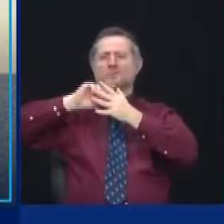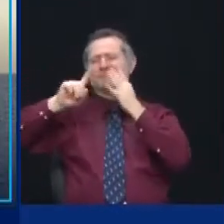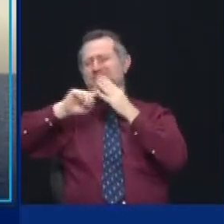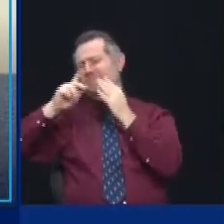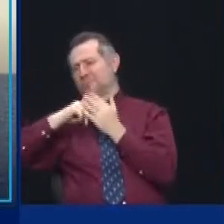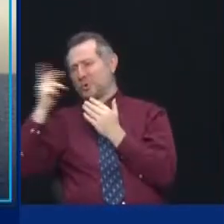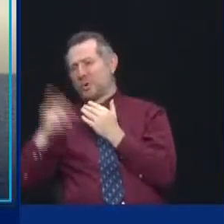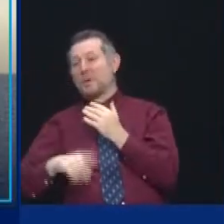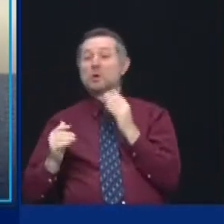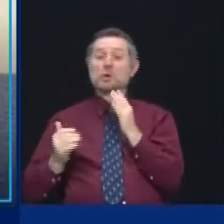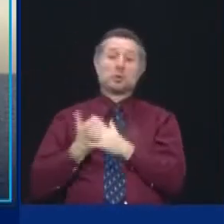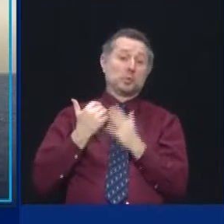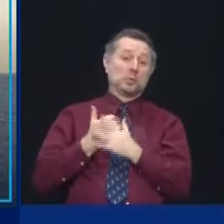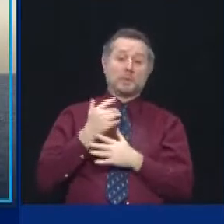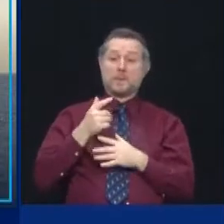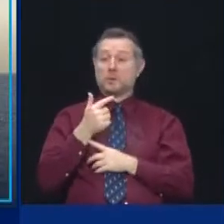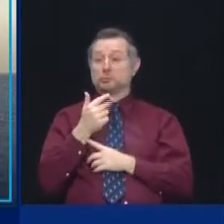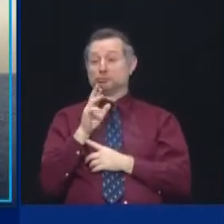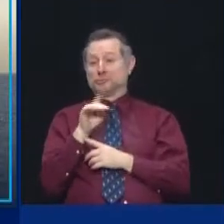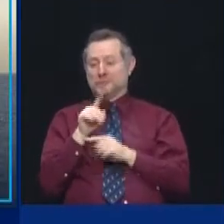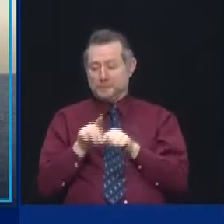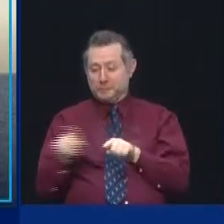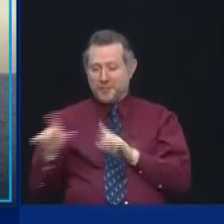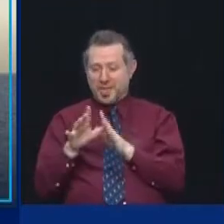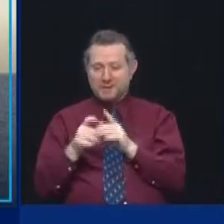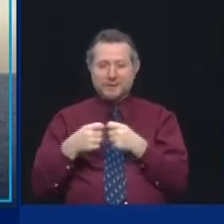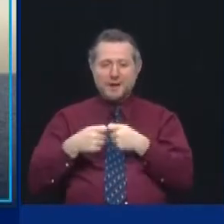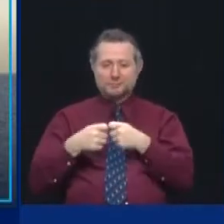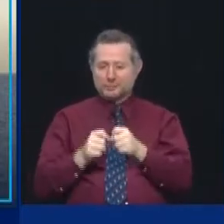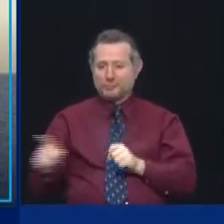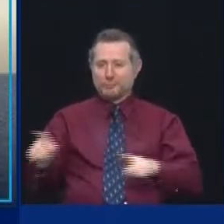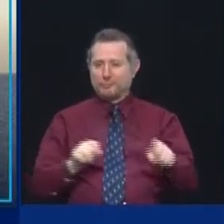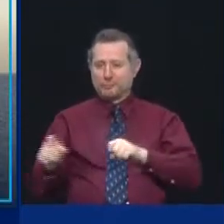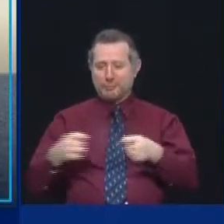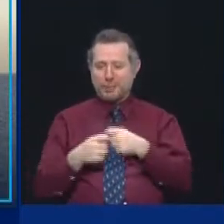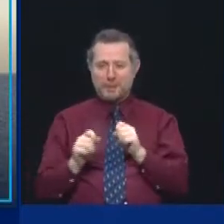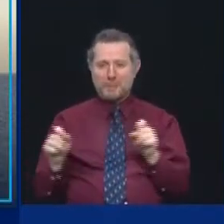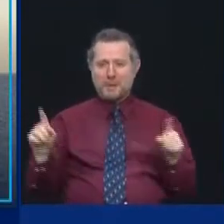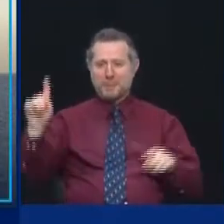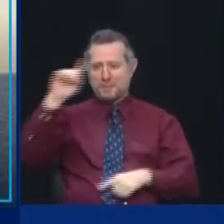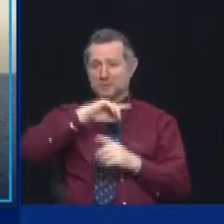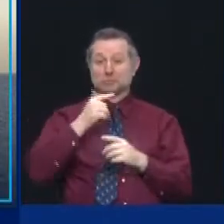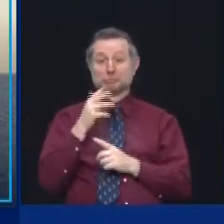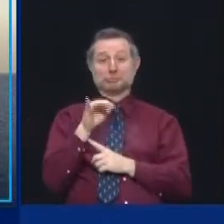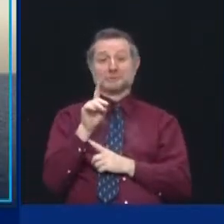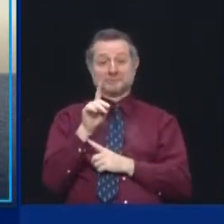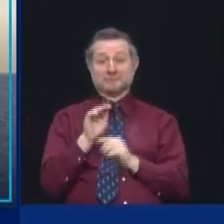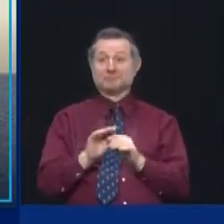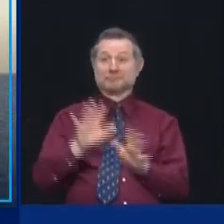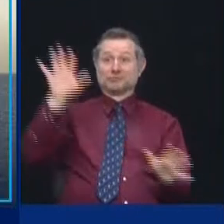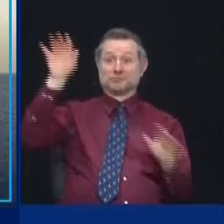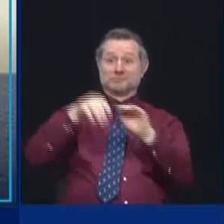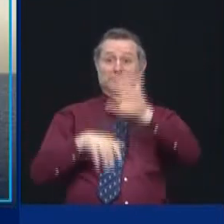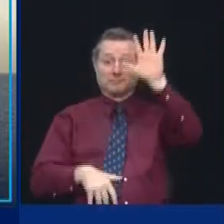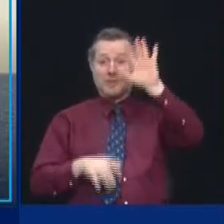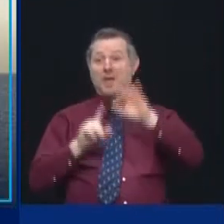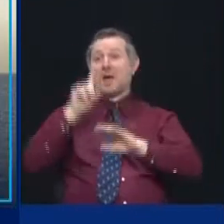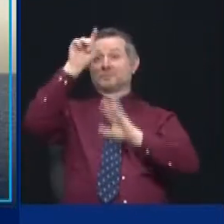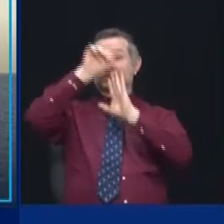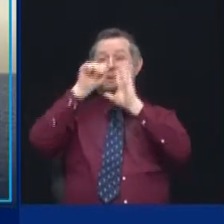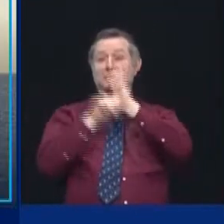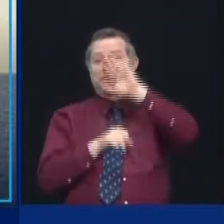situation. The National Guard were here, and I was talking to the National Guard to try to reassure them about